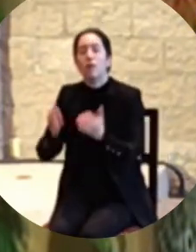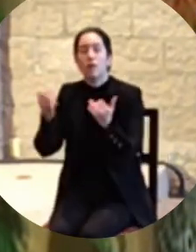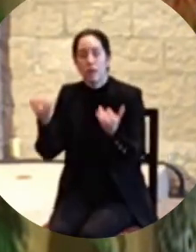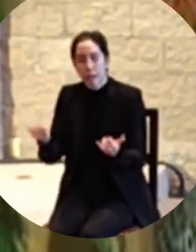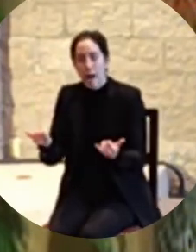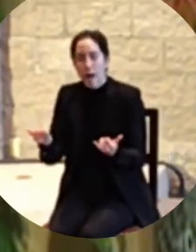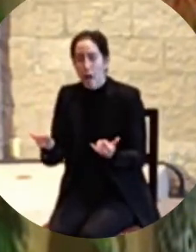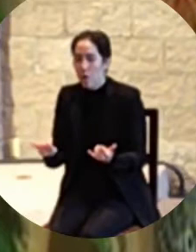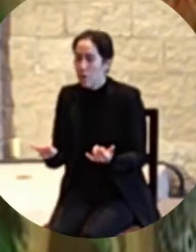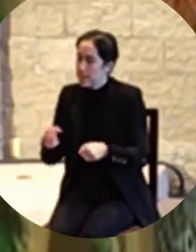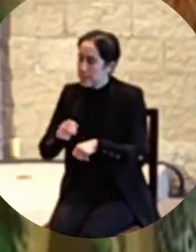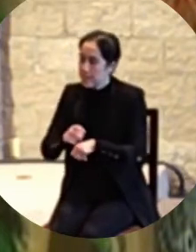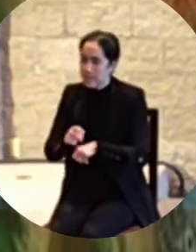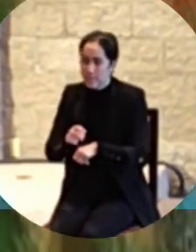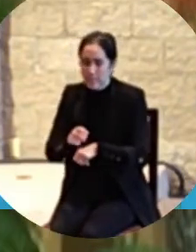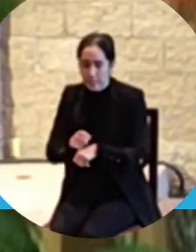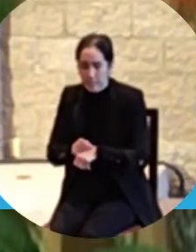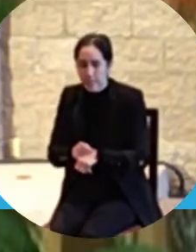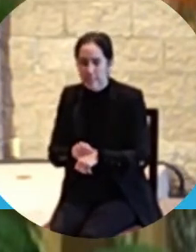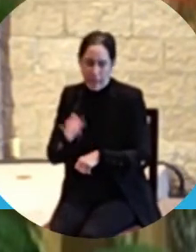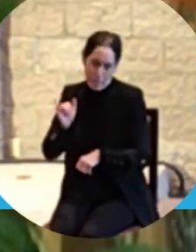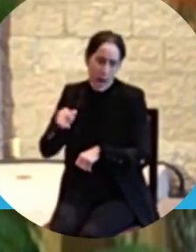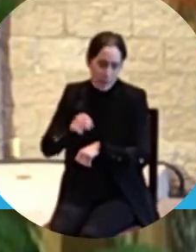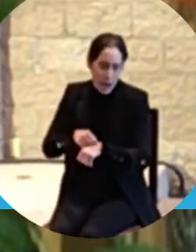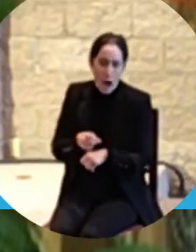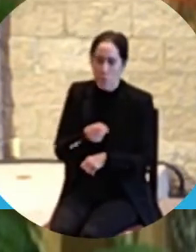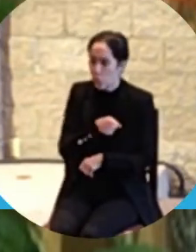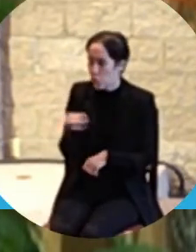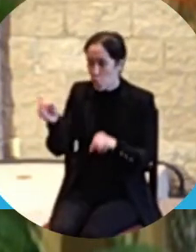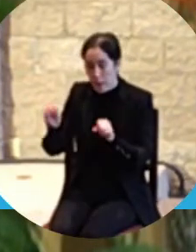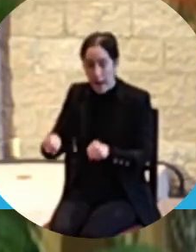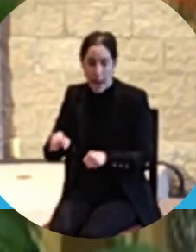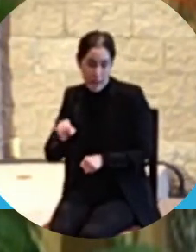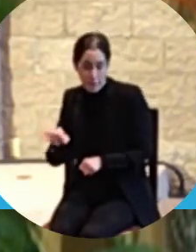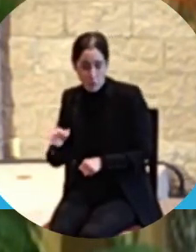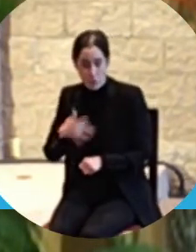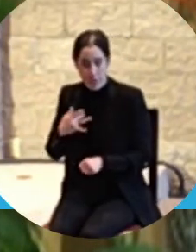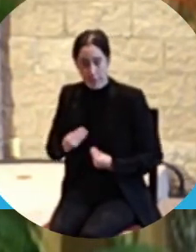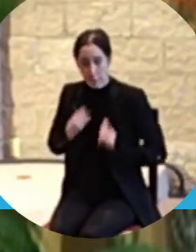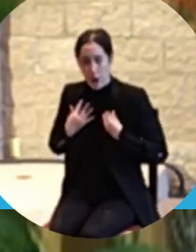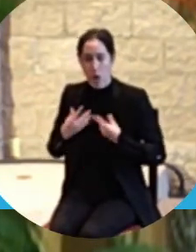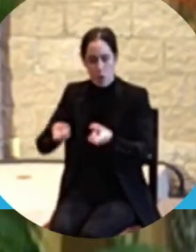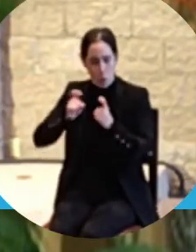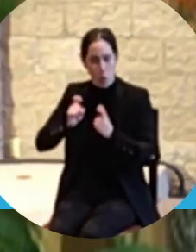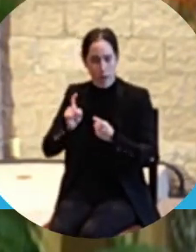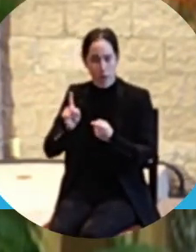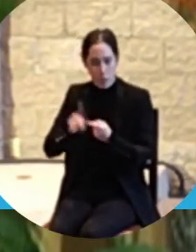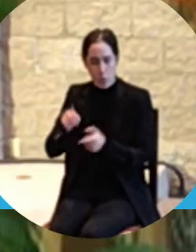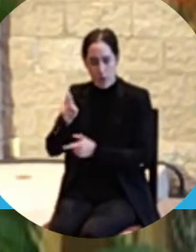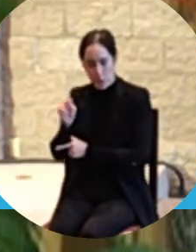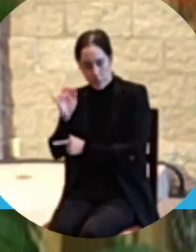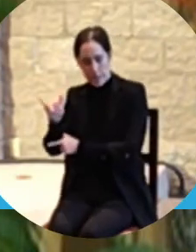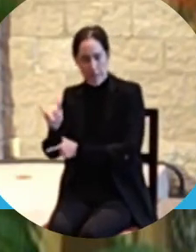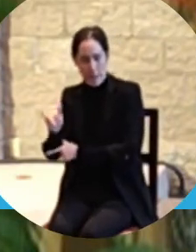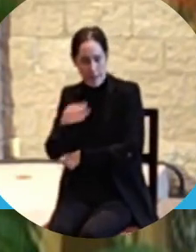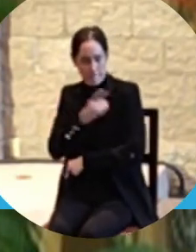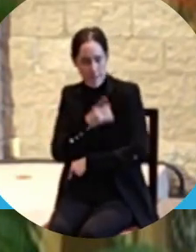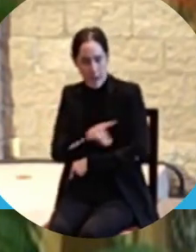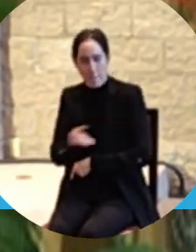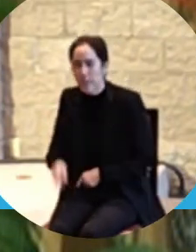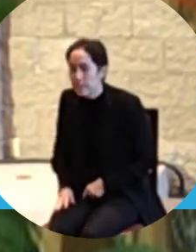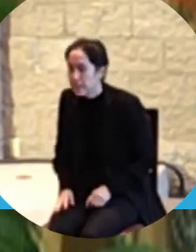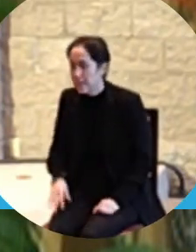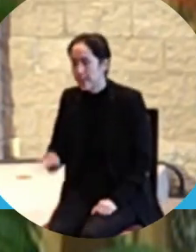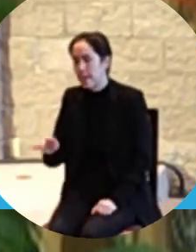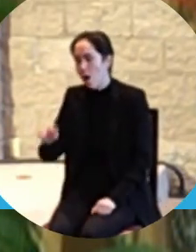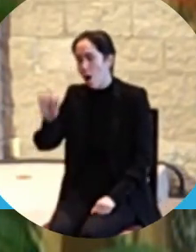you're streaming with us on our website, just hit that donate, I almost said donut, but I'm not eating donuts these days, donate